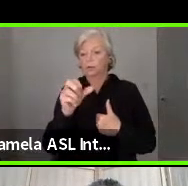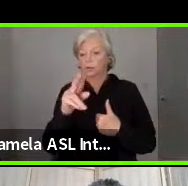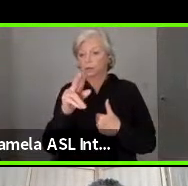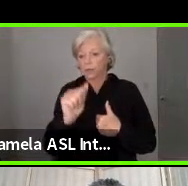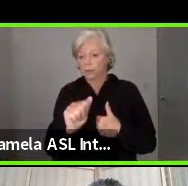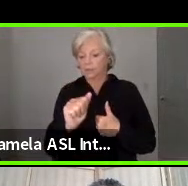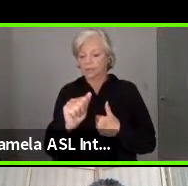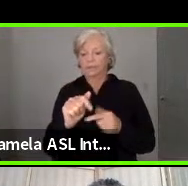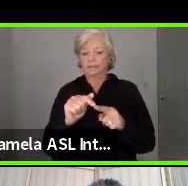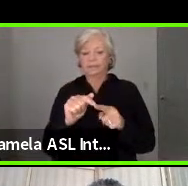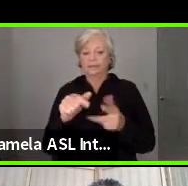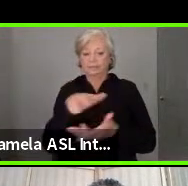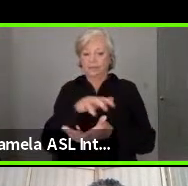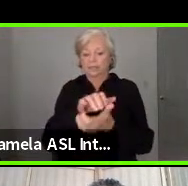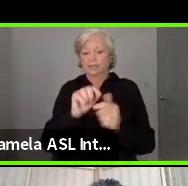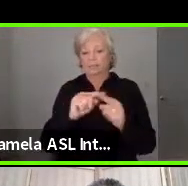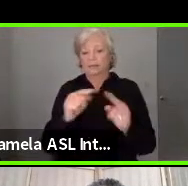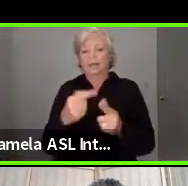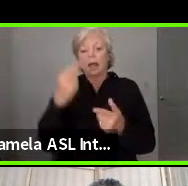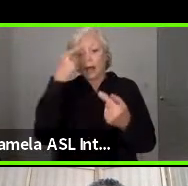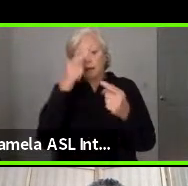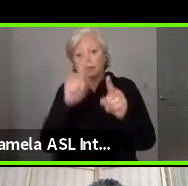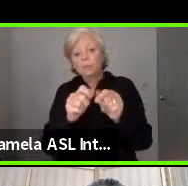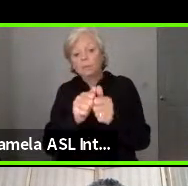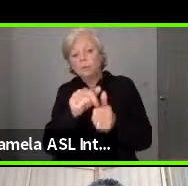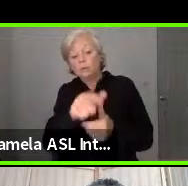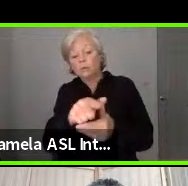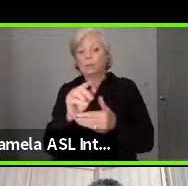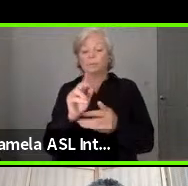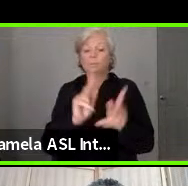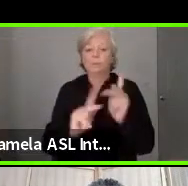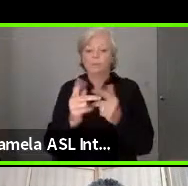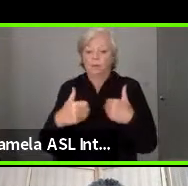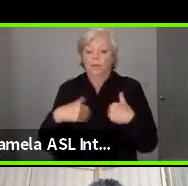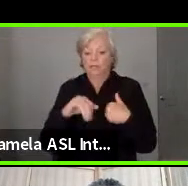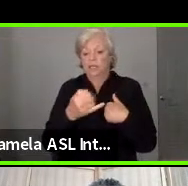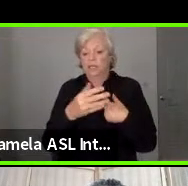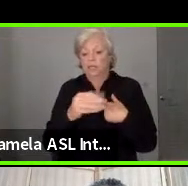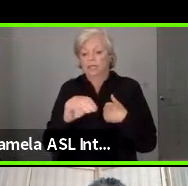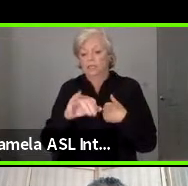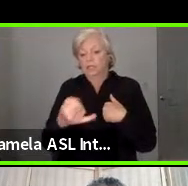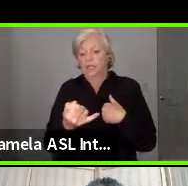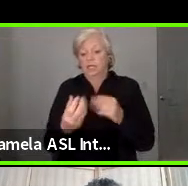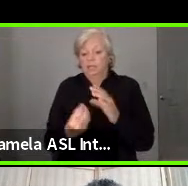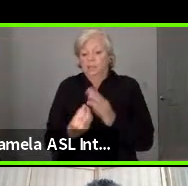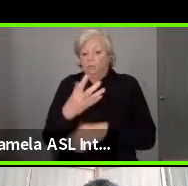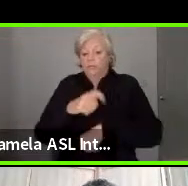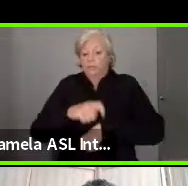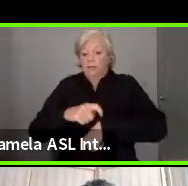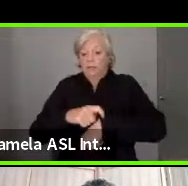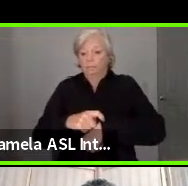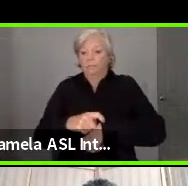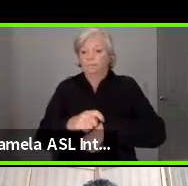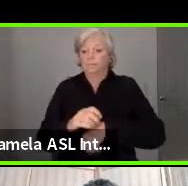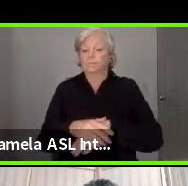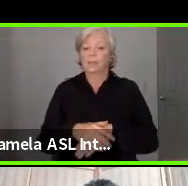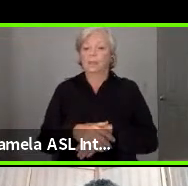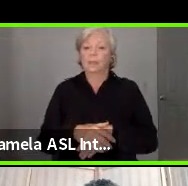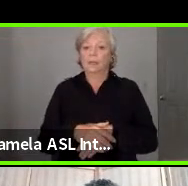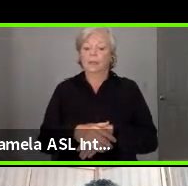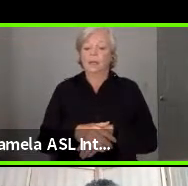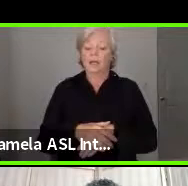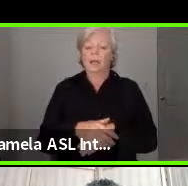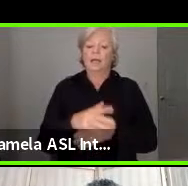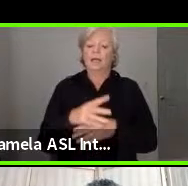future, I agree with you that people that got J&J in the spring need a second dose of something, and whether or